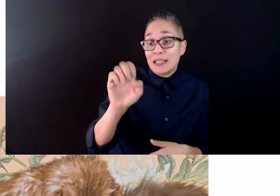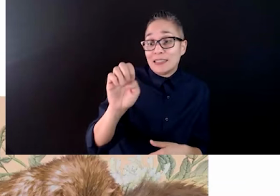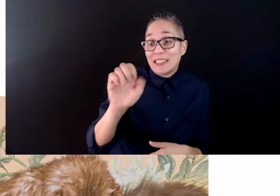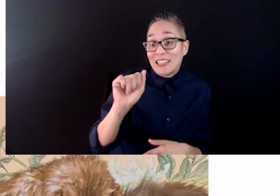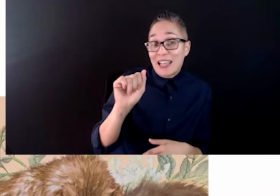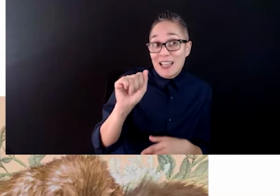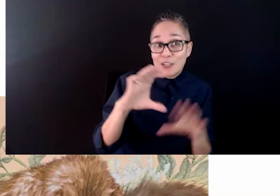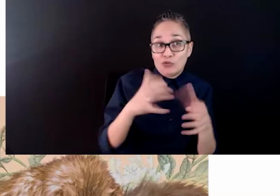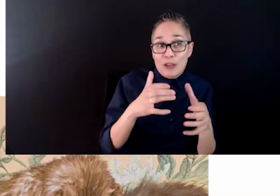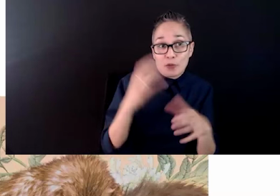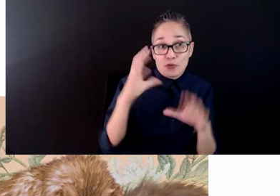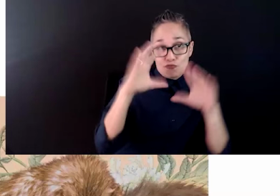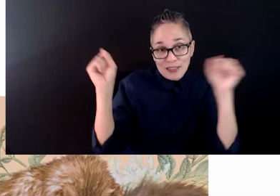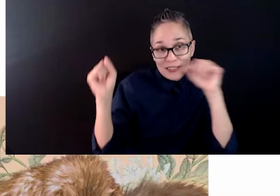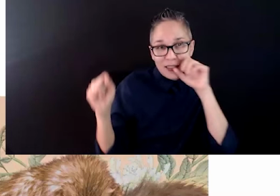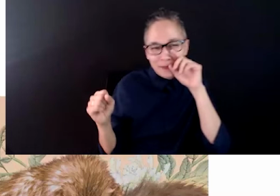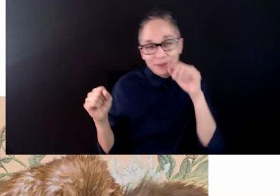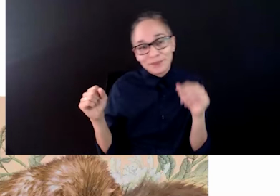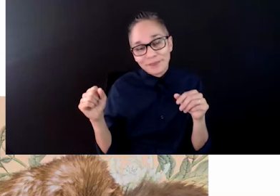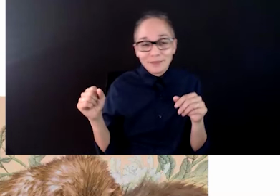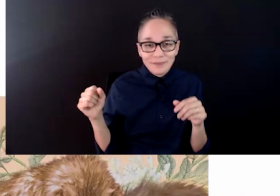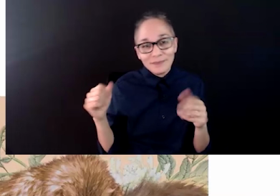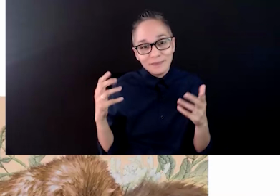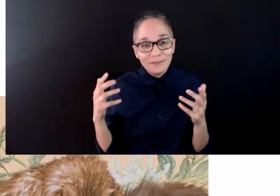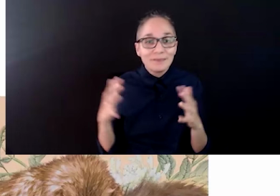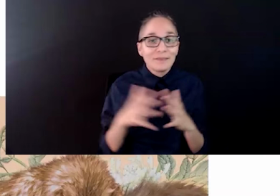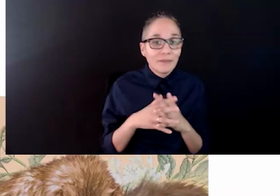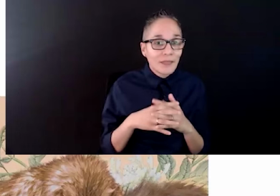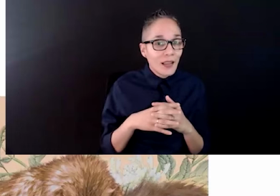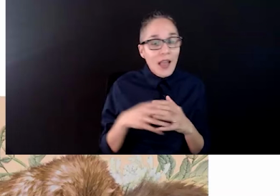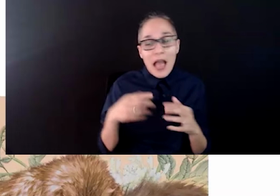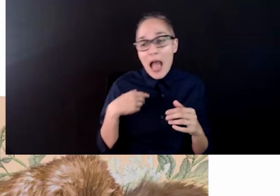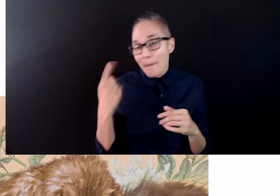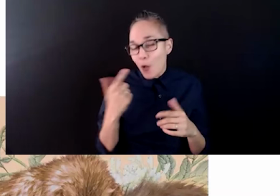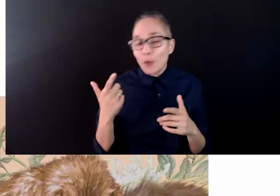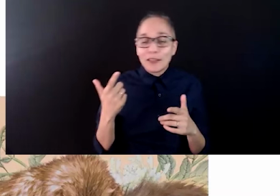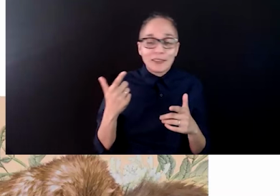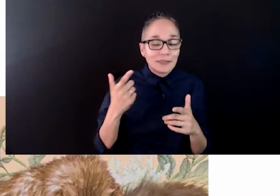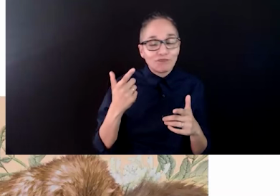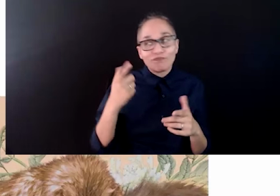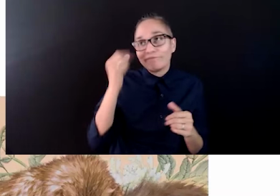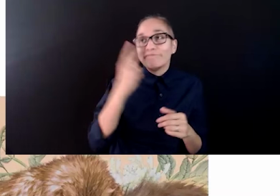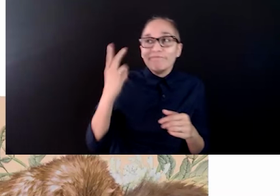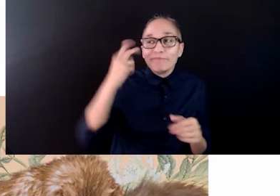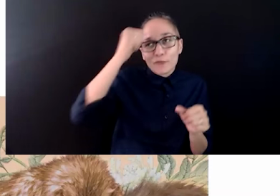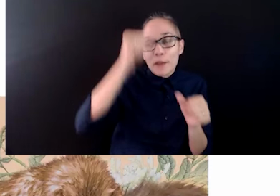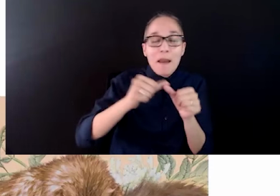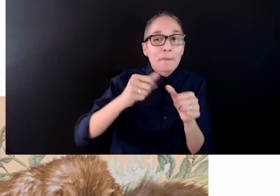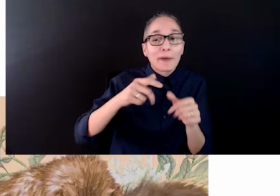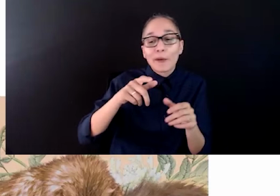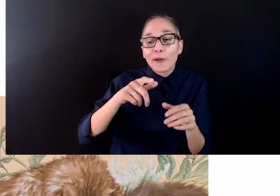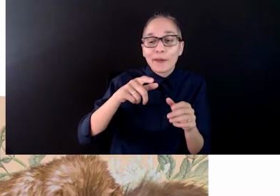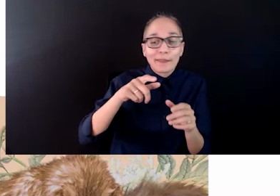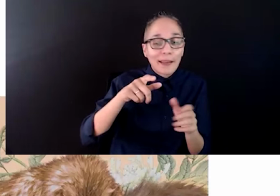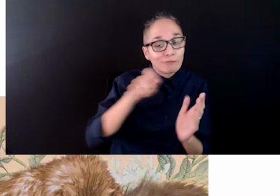which is why I'm like CSEA all the time, right? We need to bond, right? I remember like being under the table doing my homework and